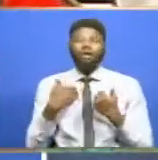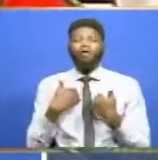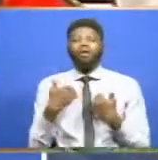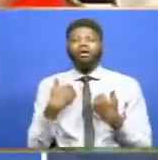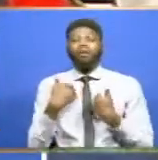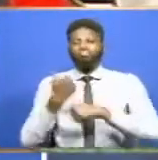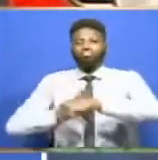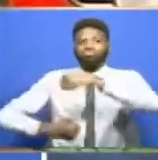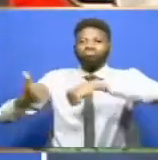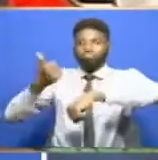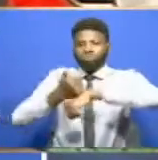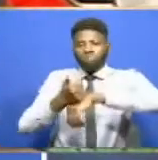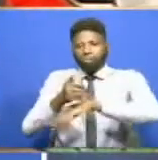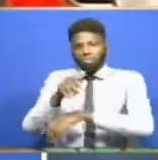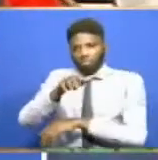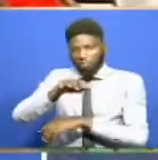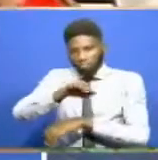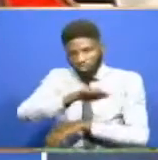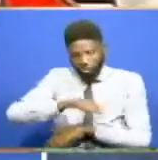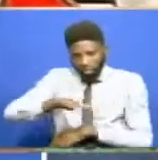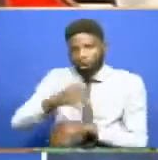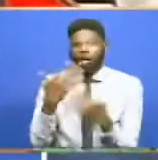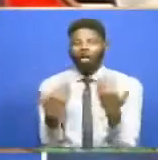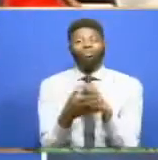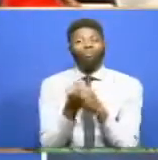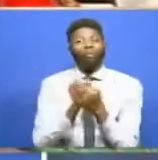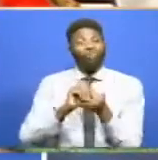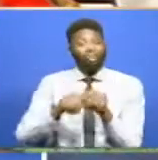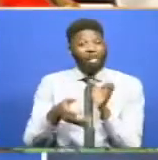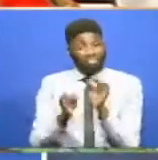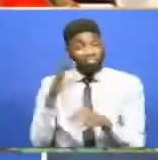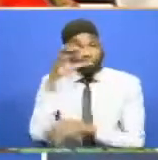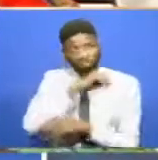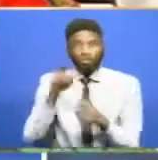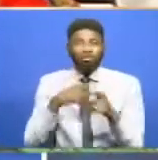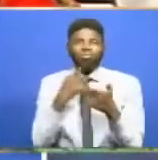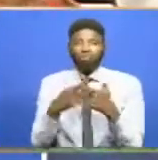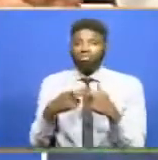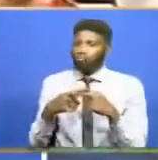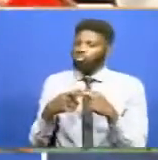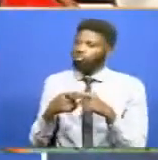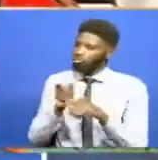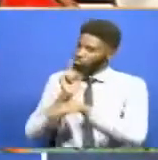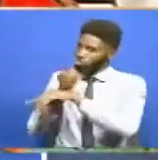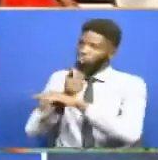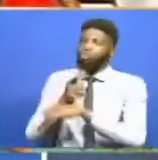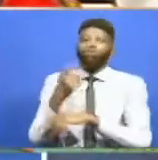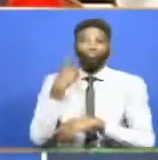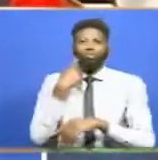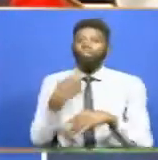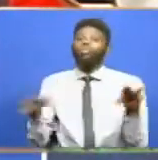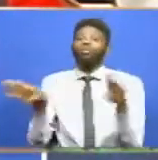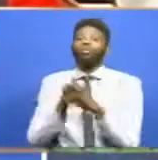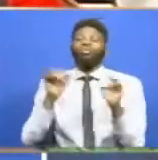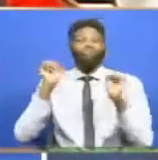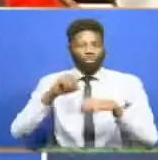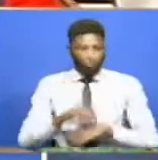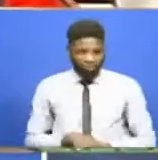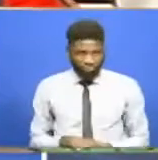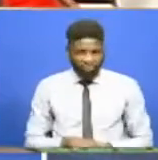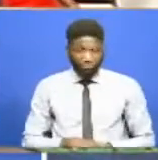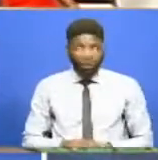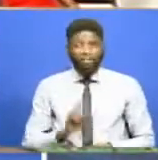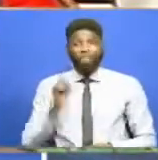station in front of your shop. And if you didn't have it, there were threats of the shops being closed. Mm-hmm. The first few